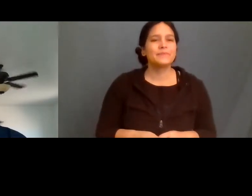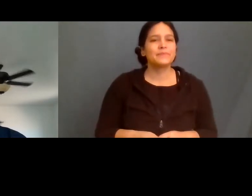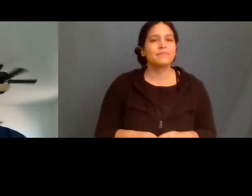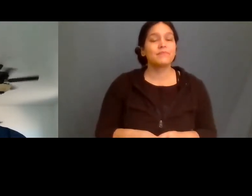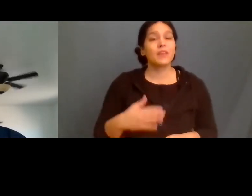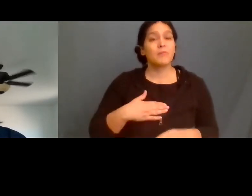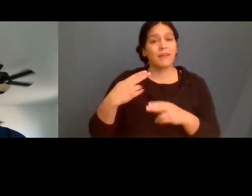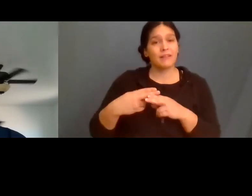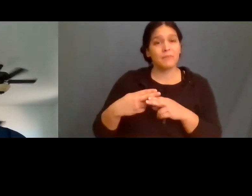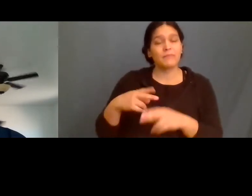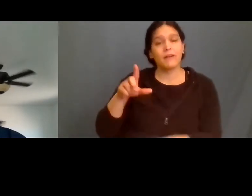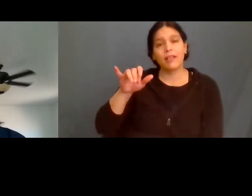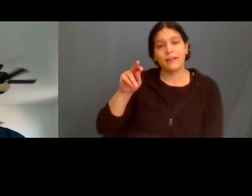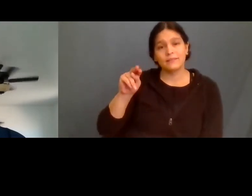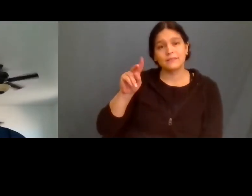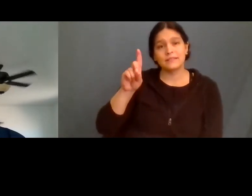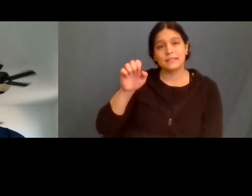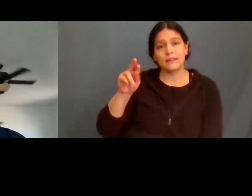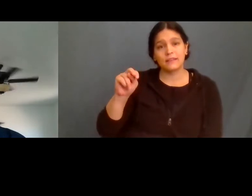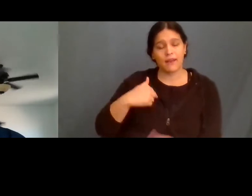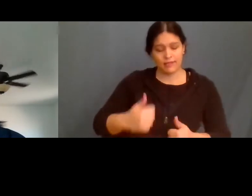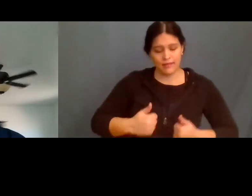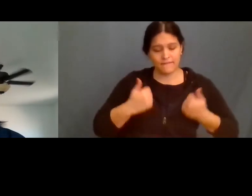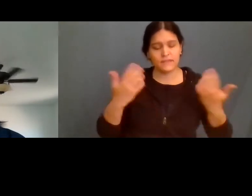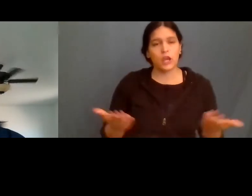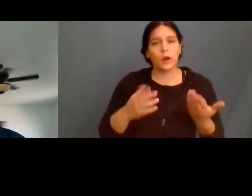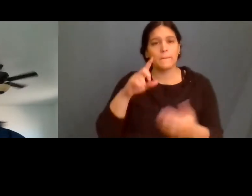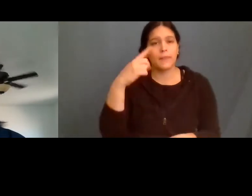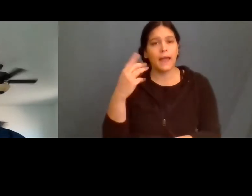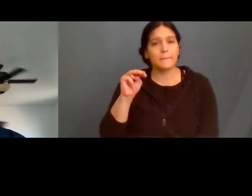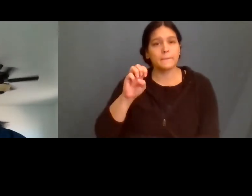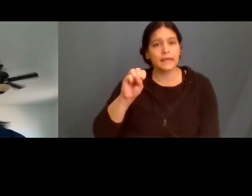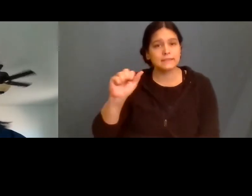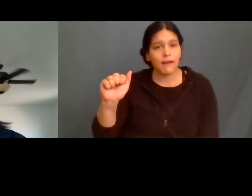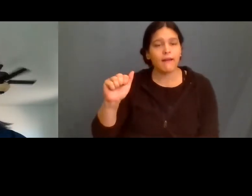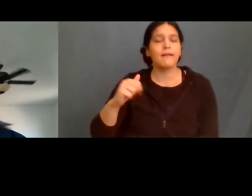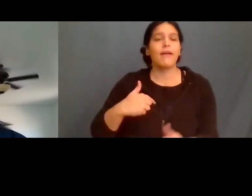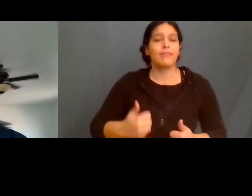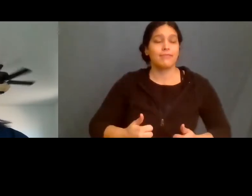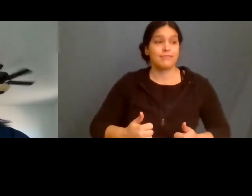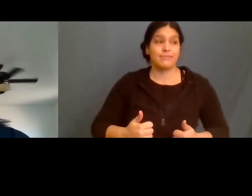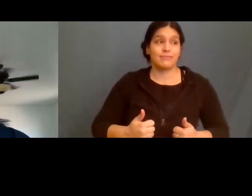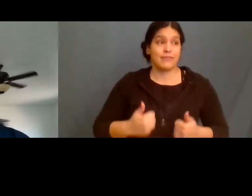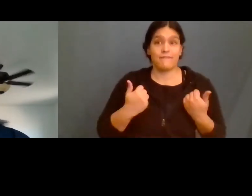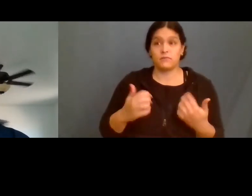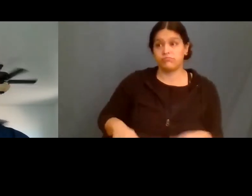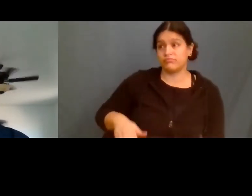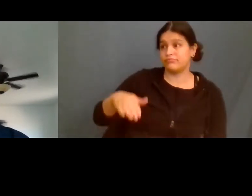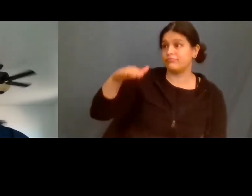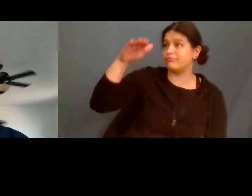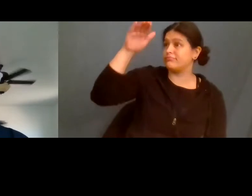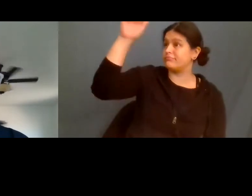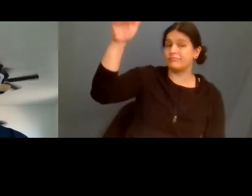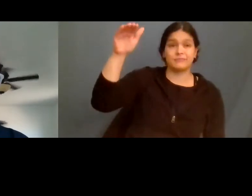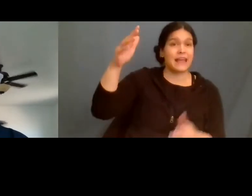My name is Lynn Dean. I reside here in Black Mesa. I was raised here. I've gone to school off the res and